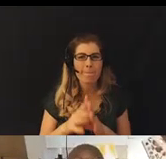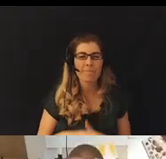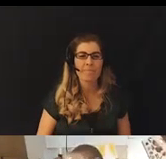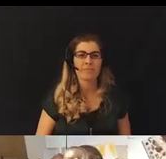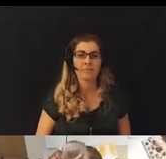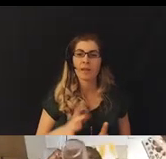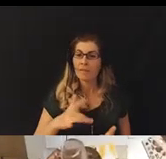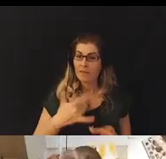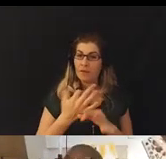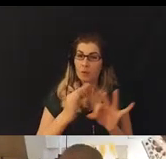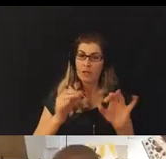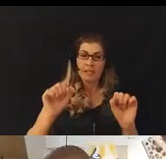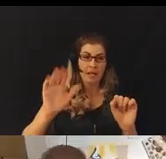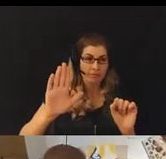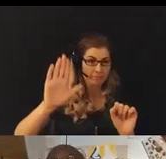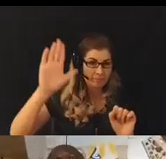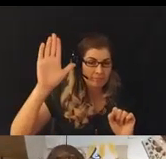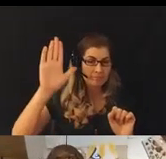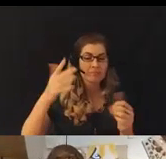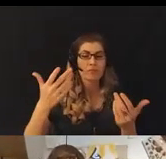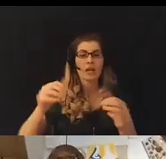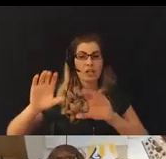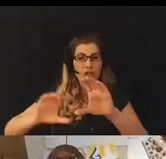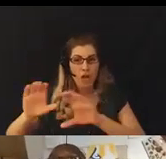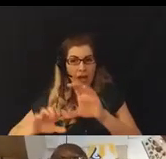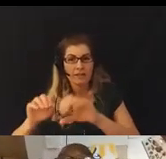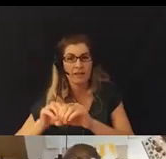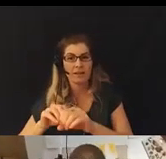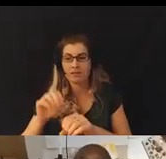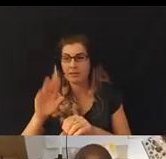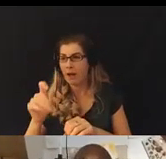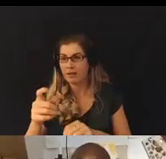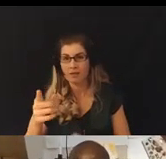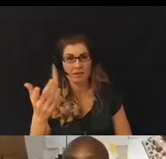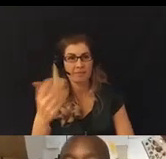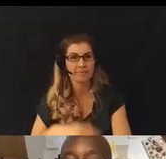Feel free to raise your hand or chat in the chat box.